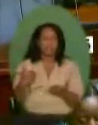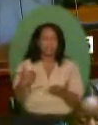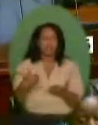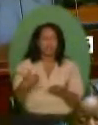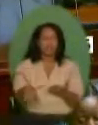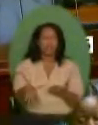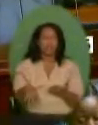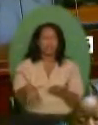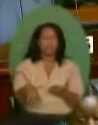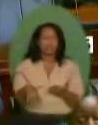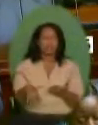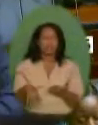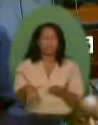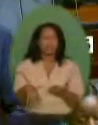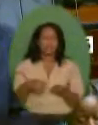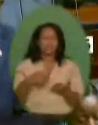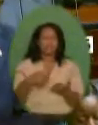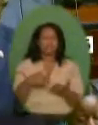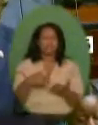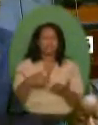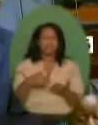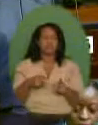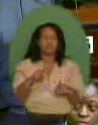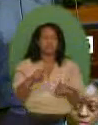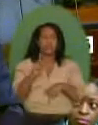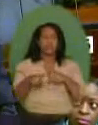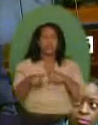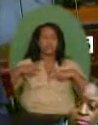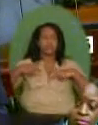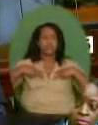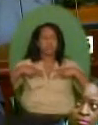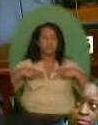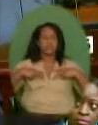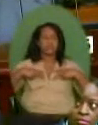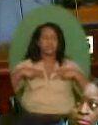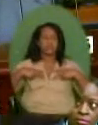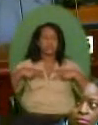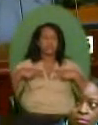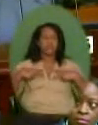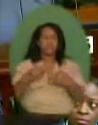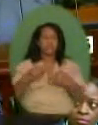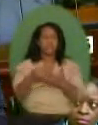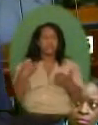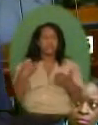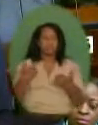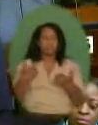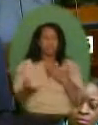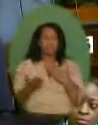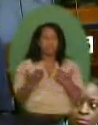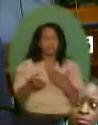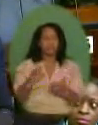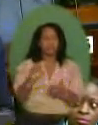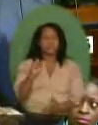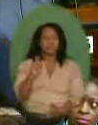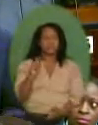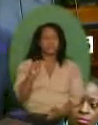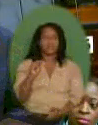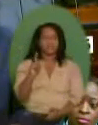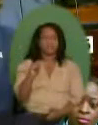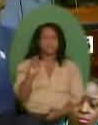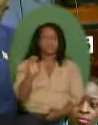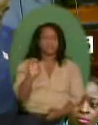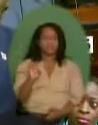The difficulty most people had was the demand for necessary accountability within the state enterprise,